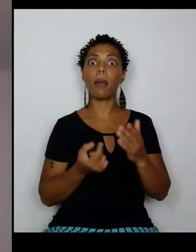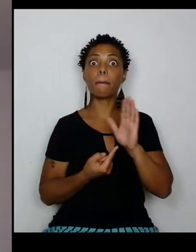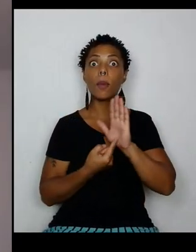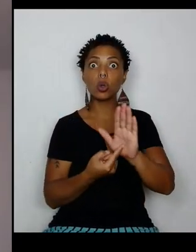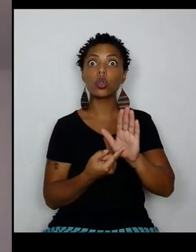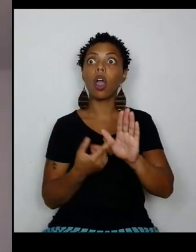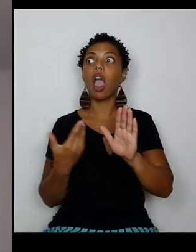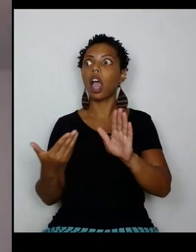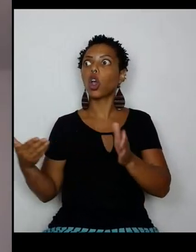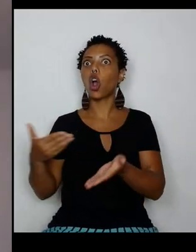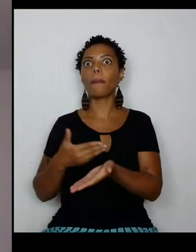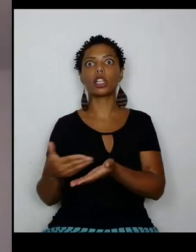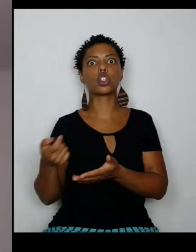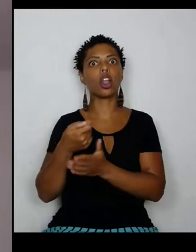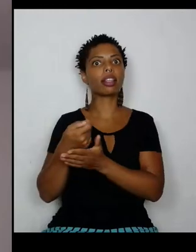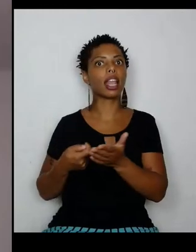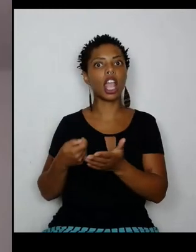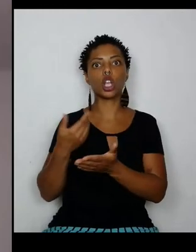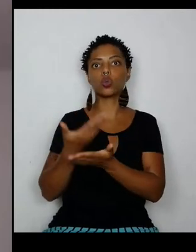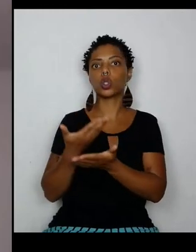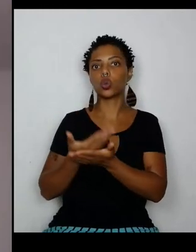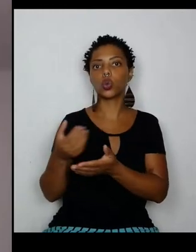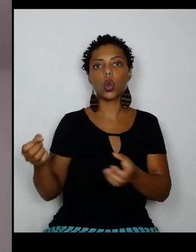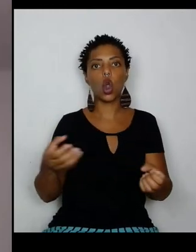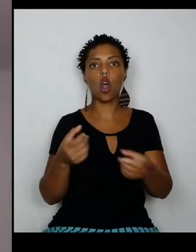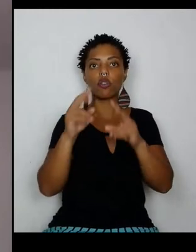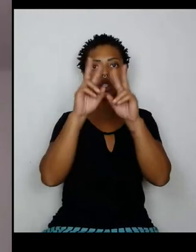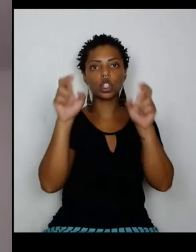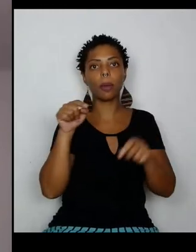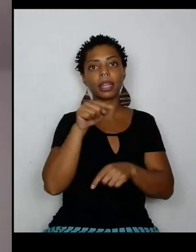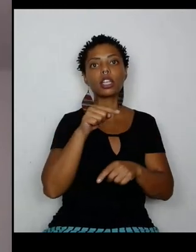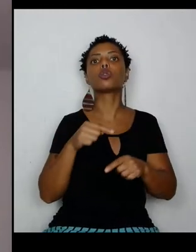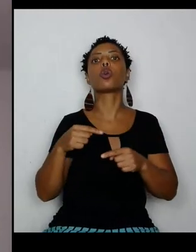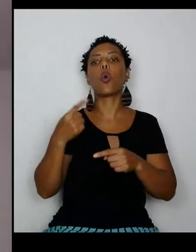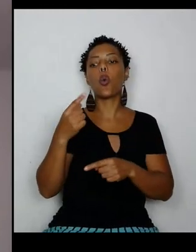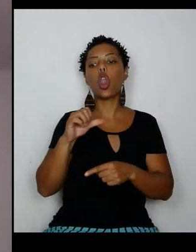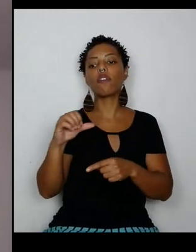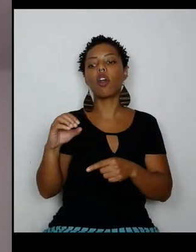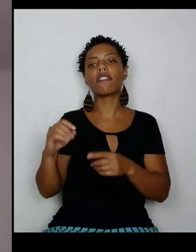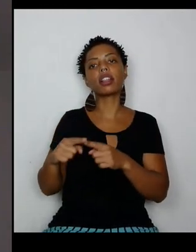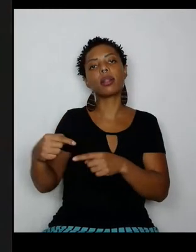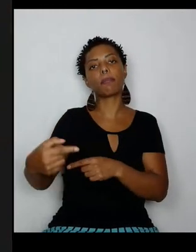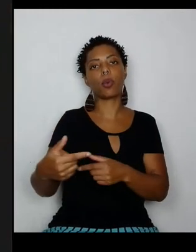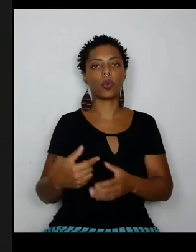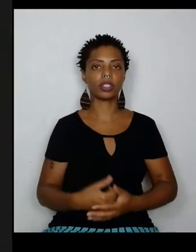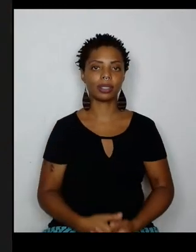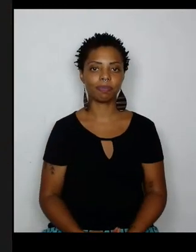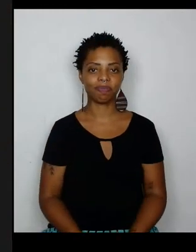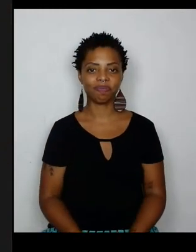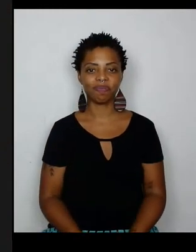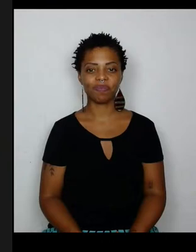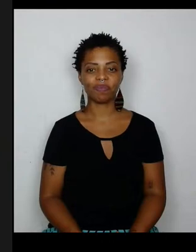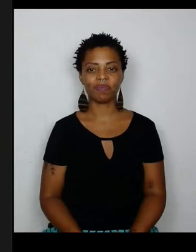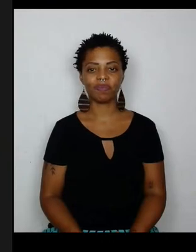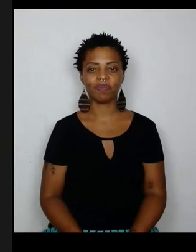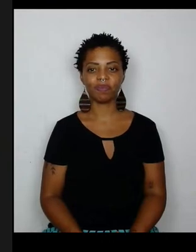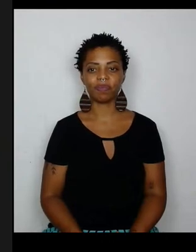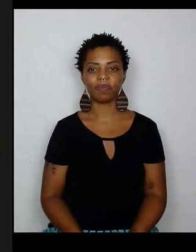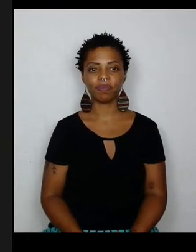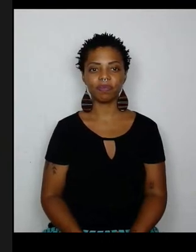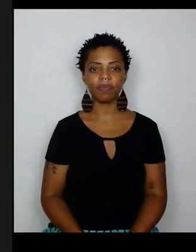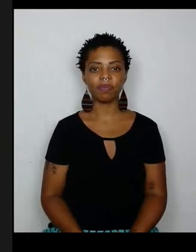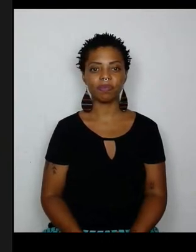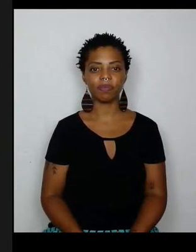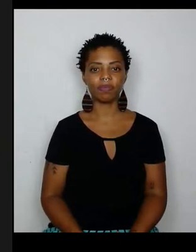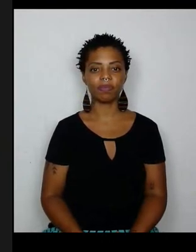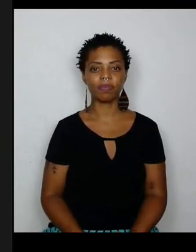figures were motivation to new research and to new articles and essays that were published in the 90s